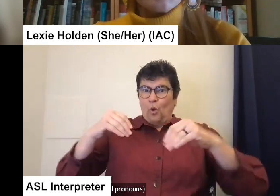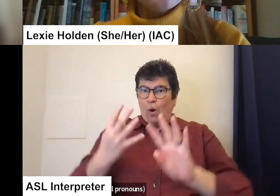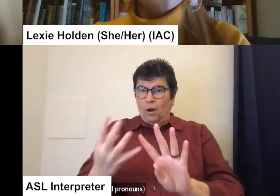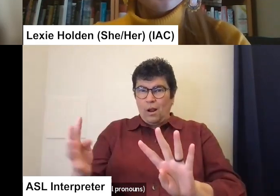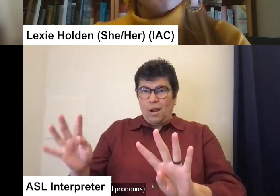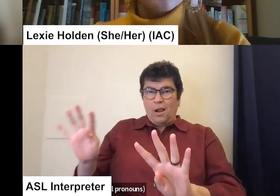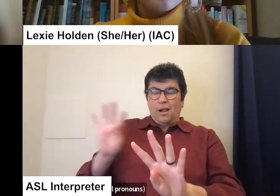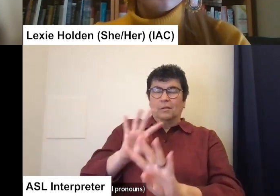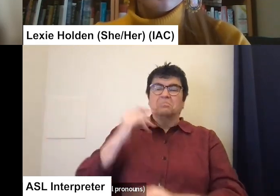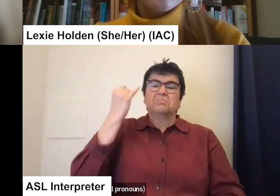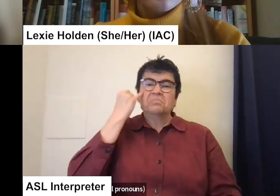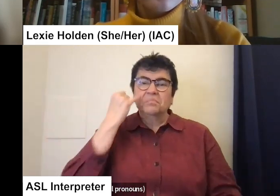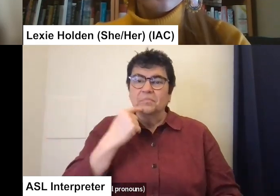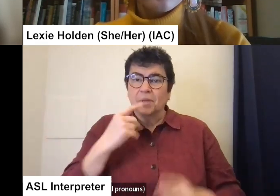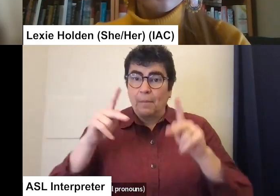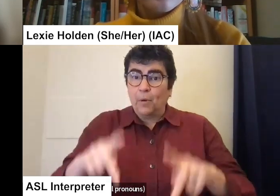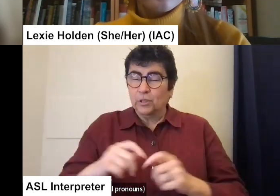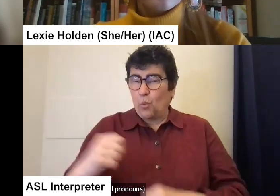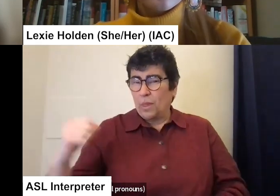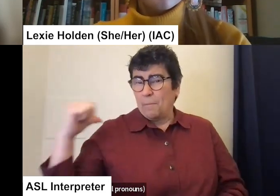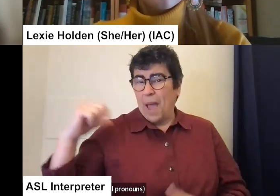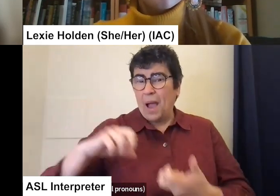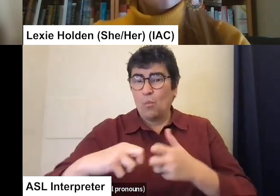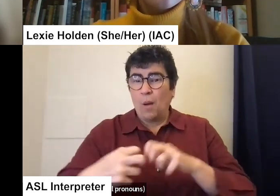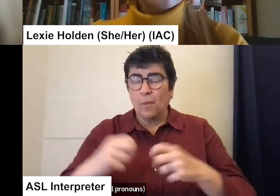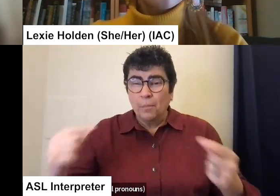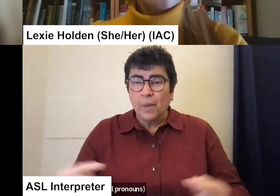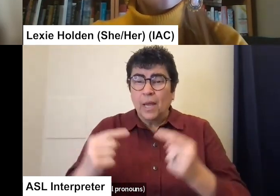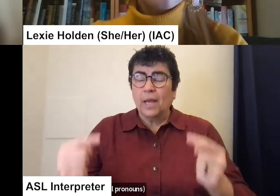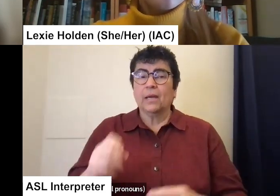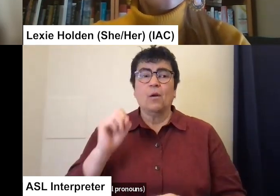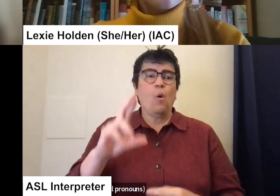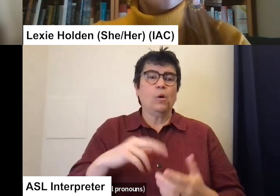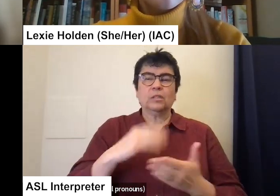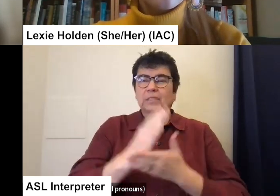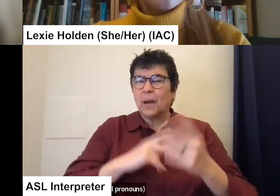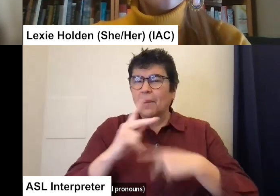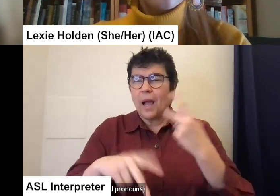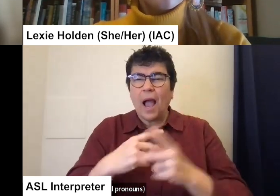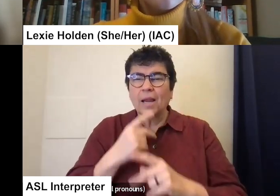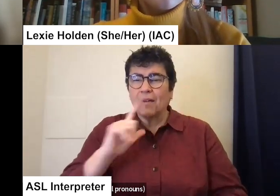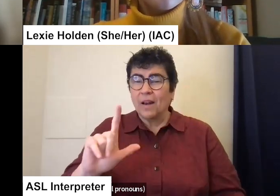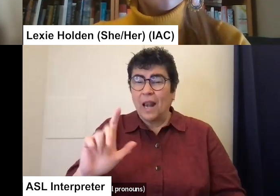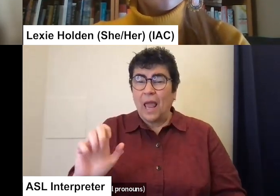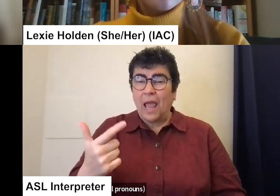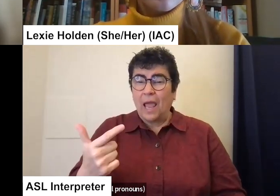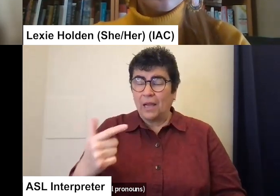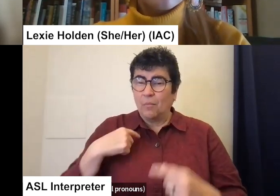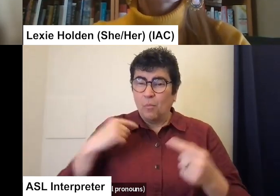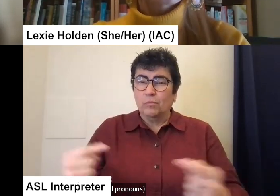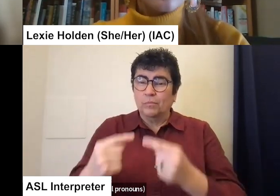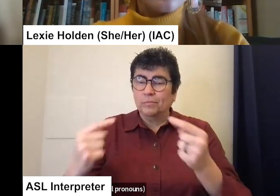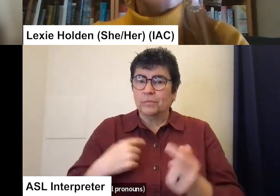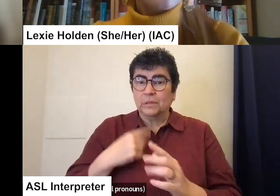someone with, let's say, a back condition or some type of leg condition, standing in line is